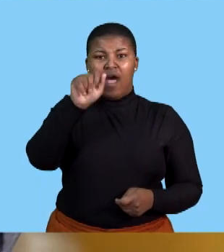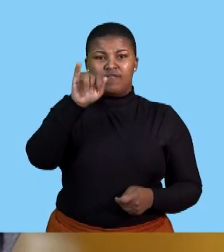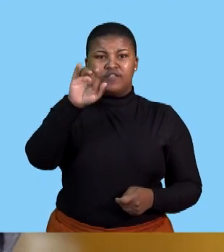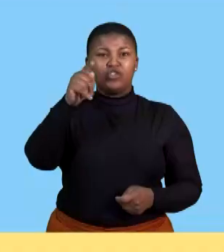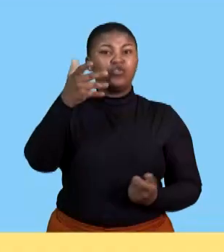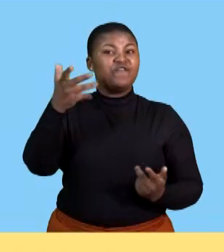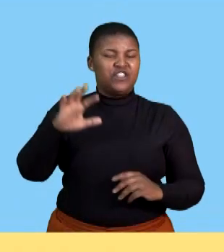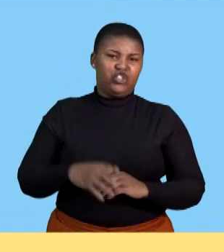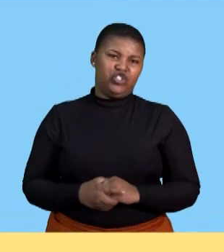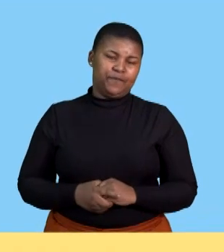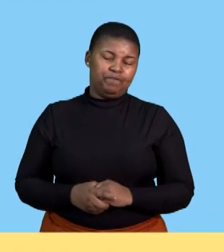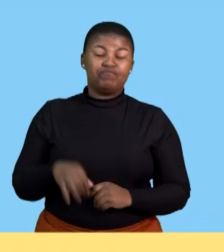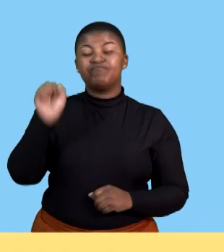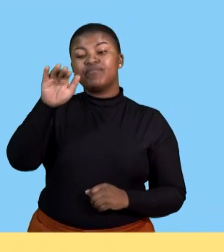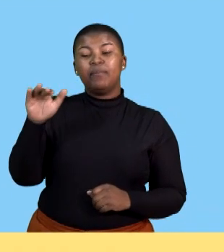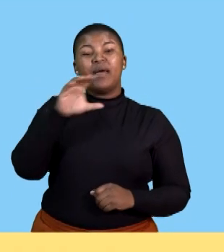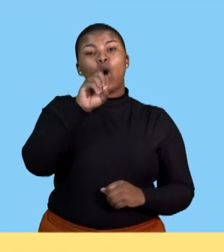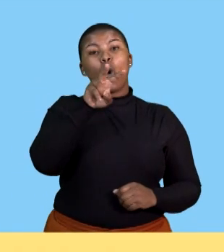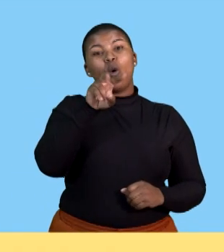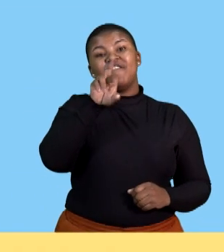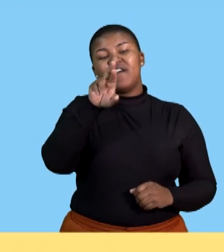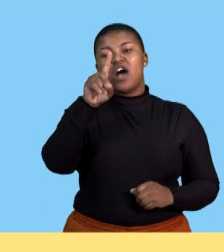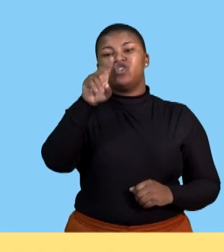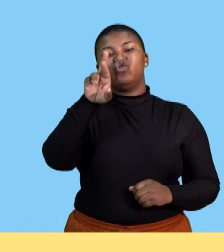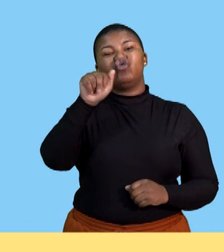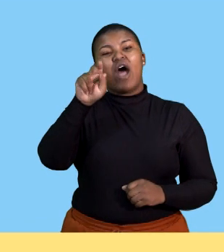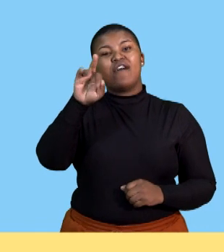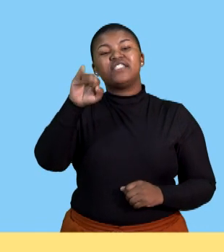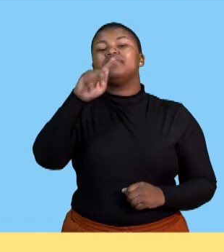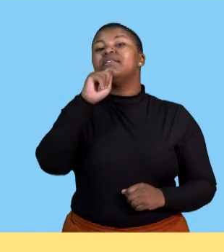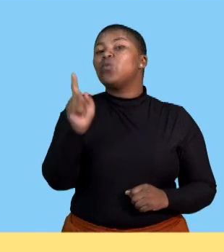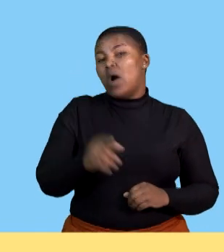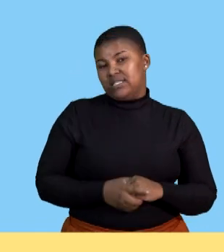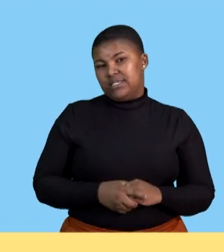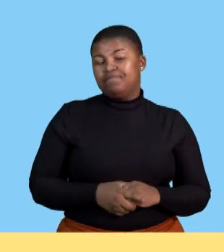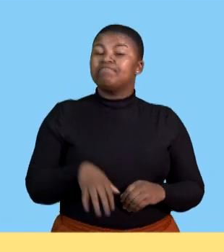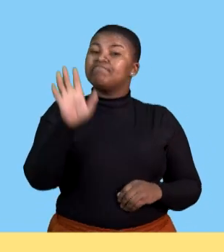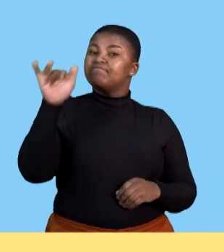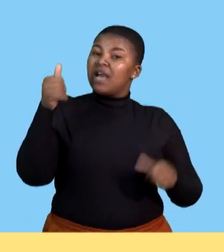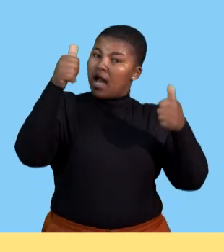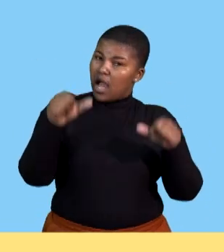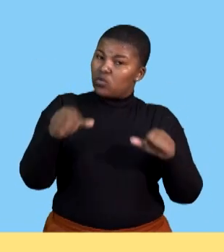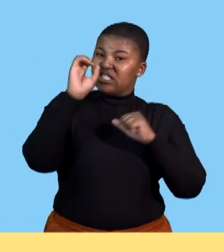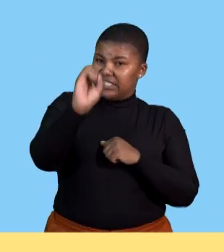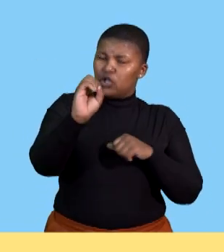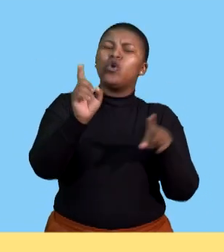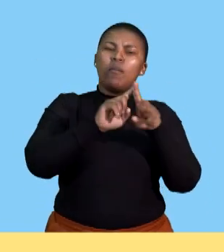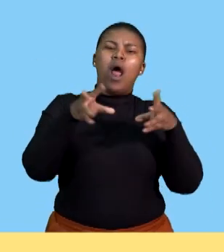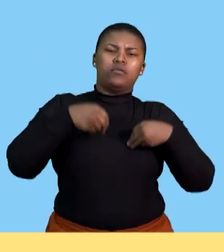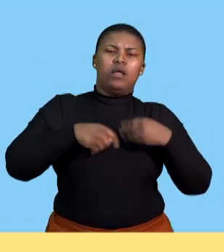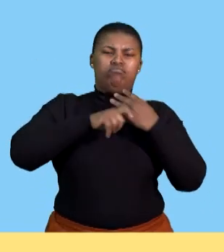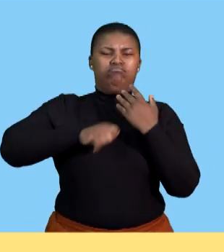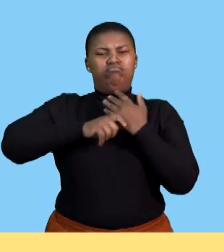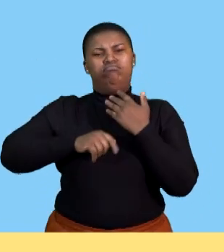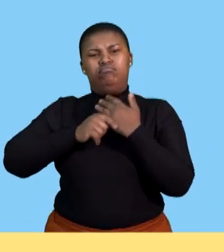loan. Bank overdraft. This is when the balance in a bank account goes below zero and the account holder is allowed